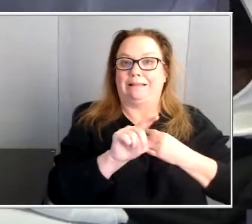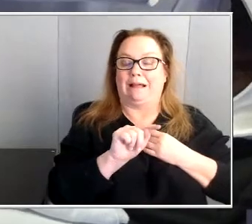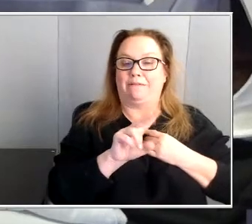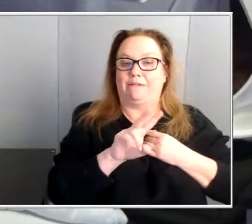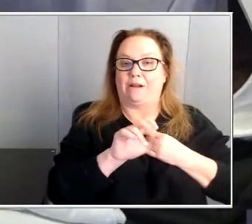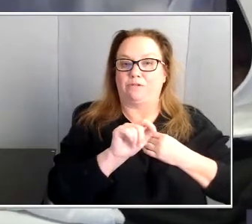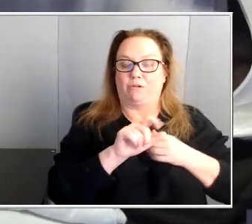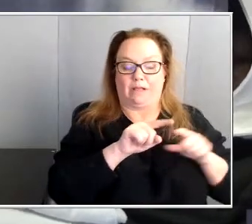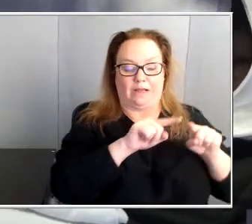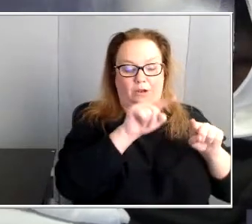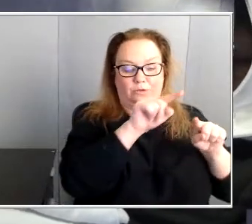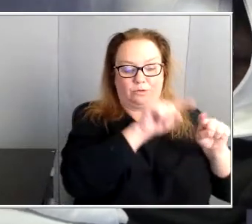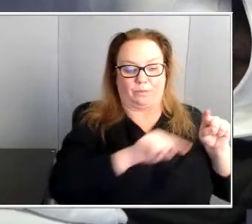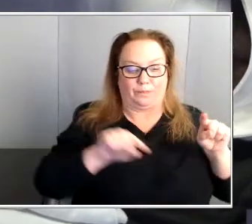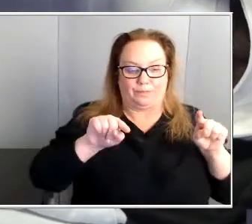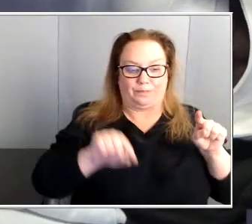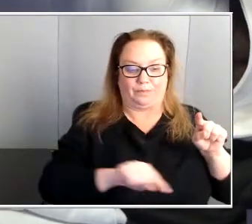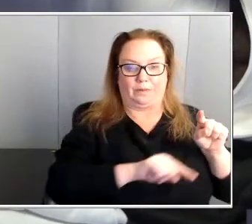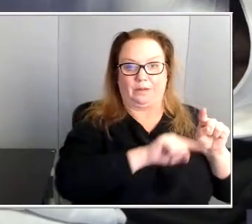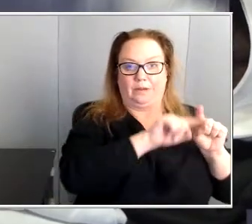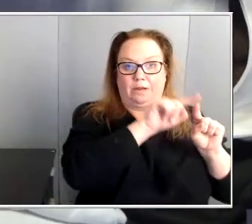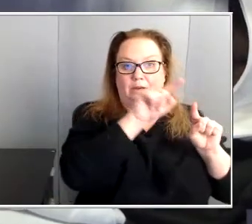said. It will go straight through the